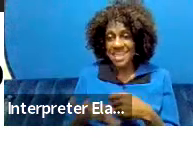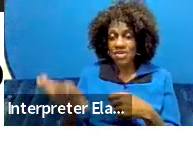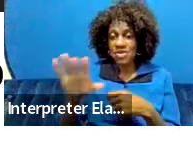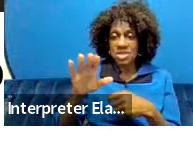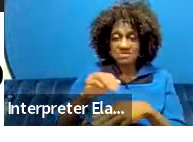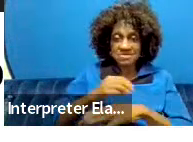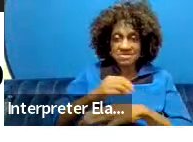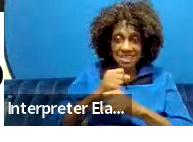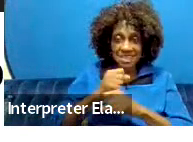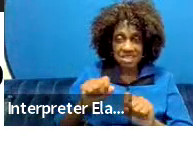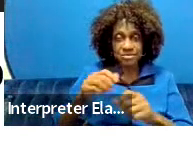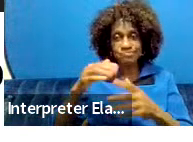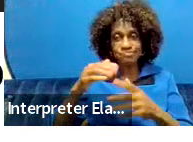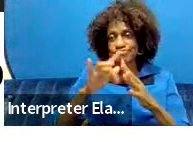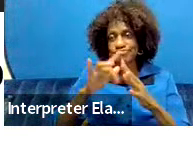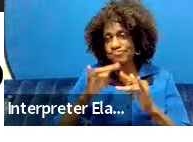etc.